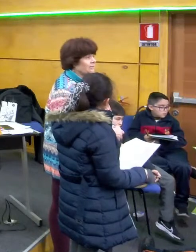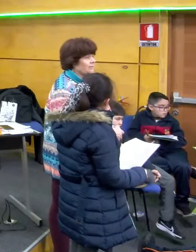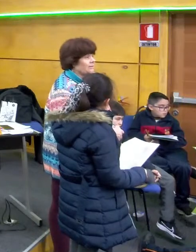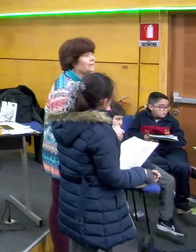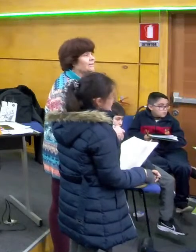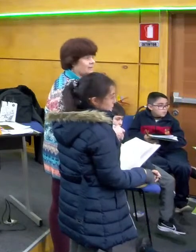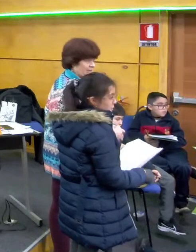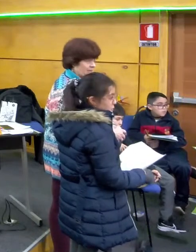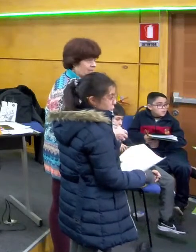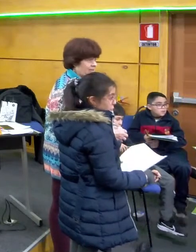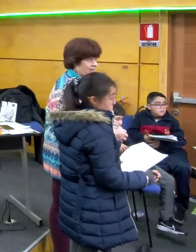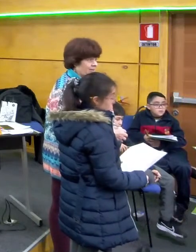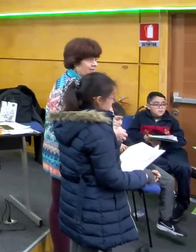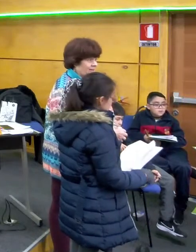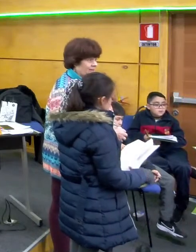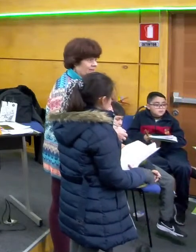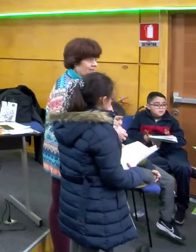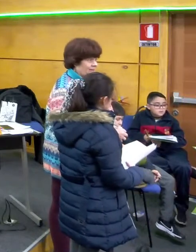else?